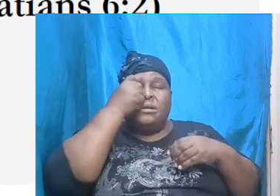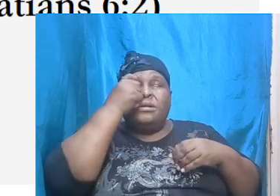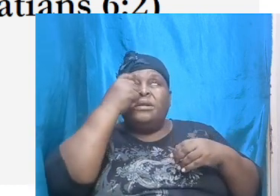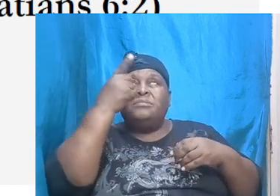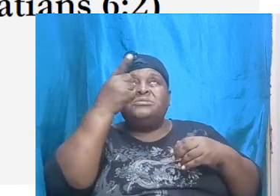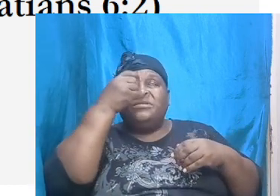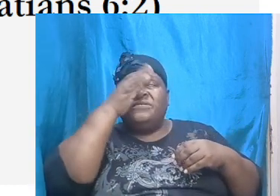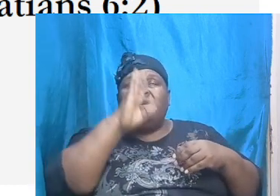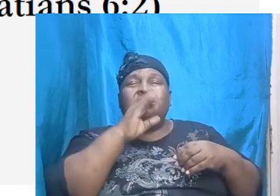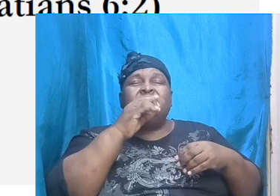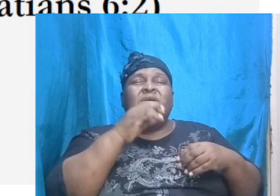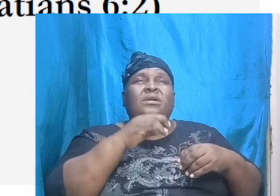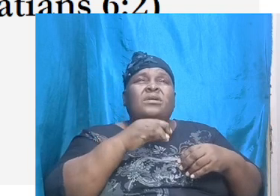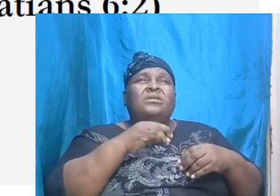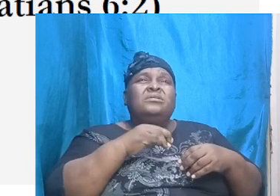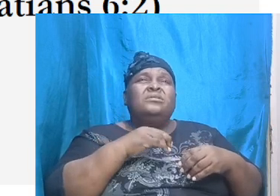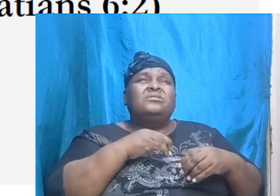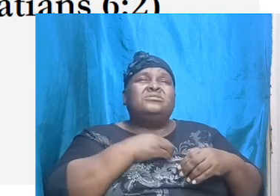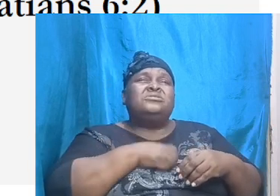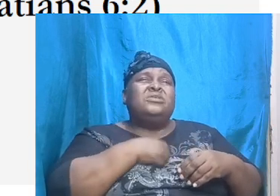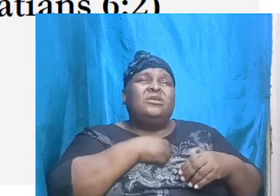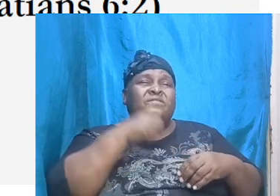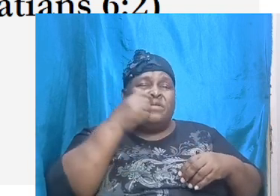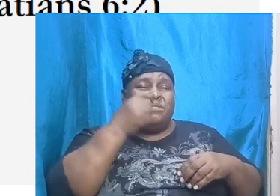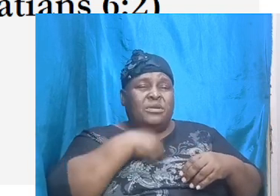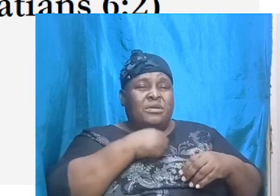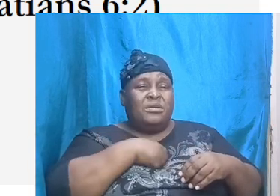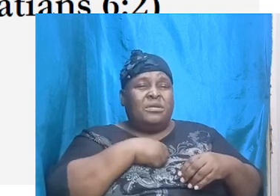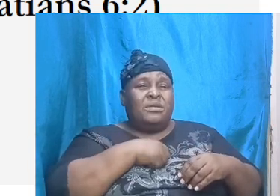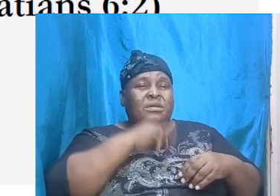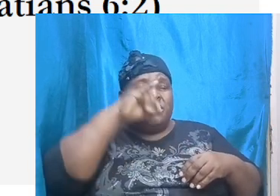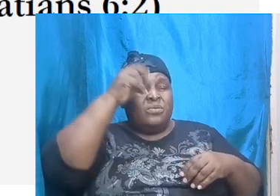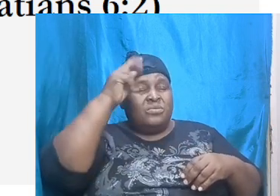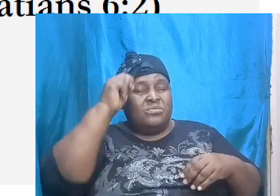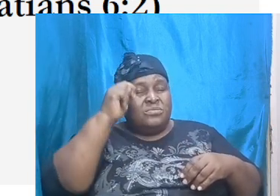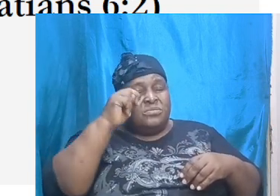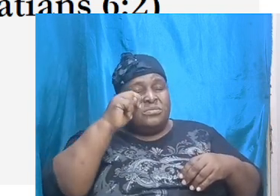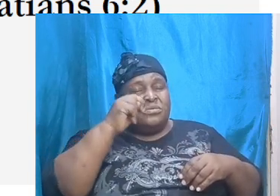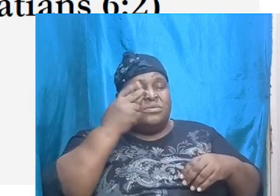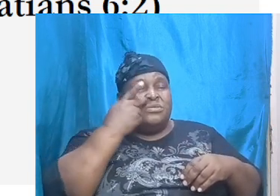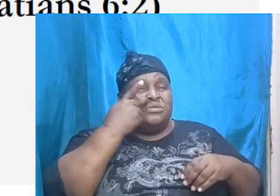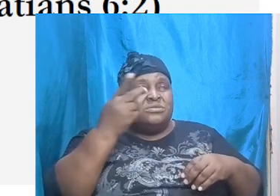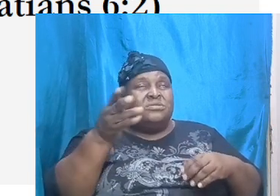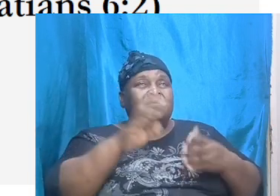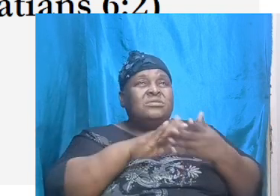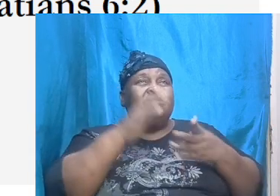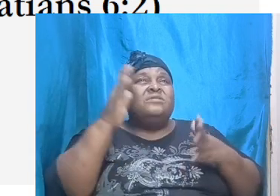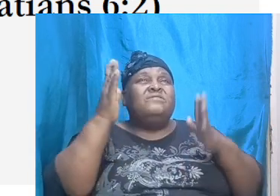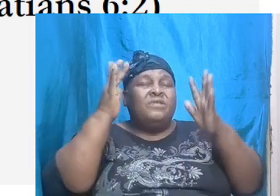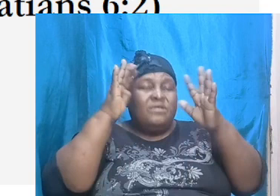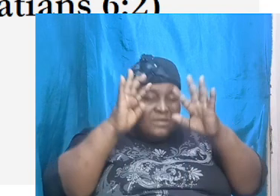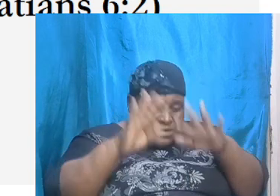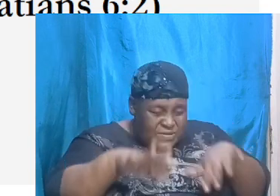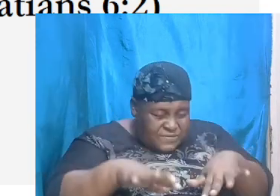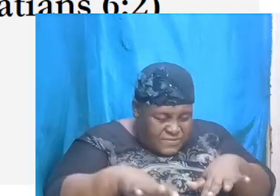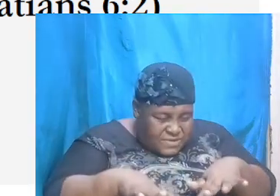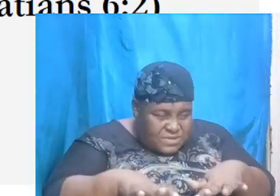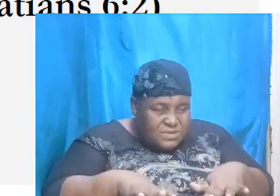John saw the glorified Christ, he fell down on his face as dead. It changes you. It makes all